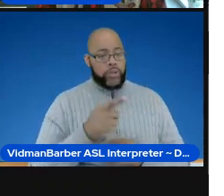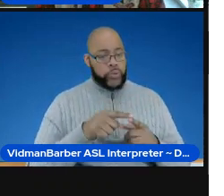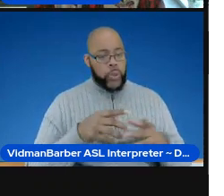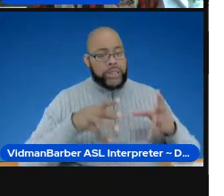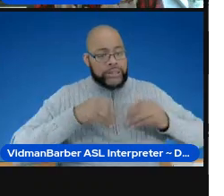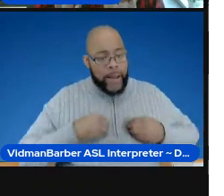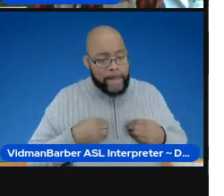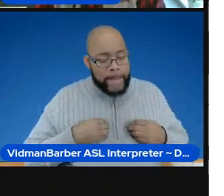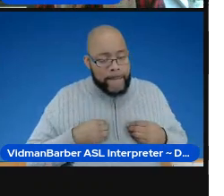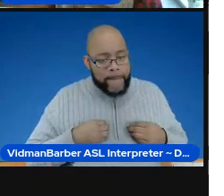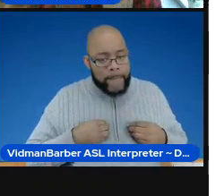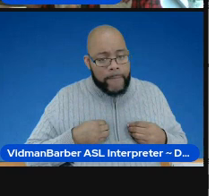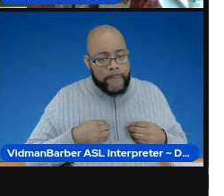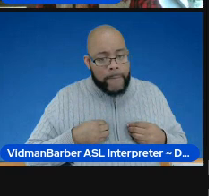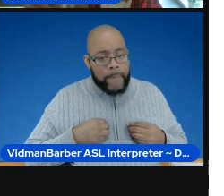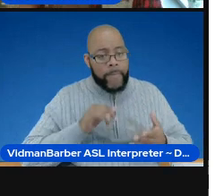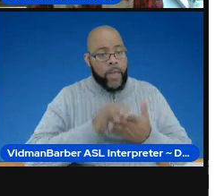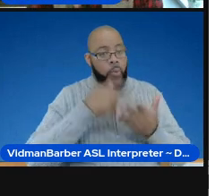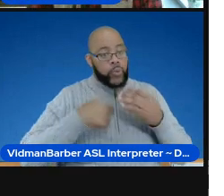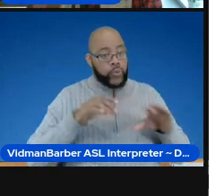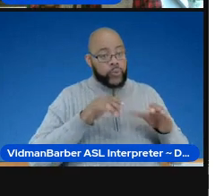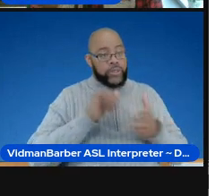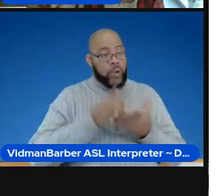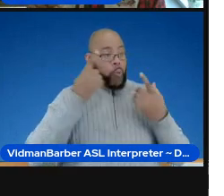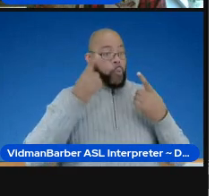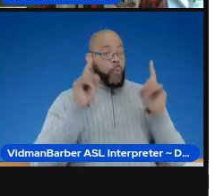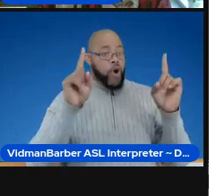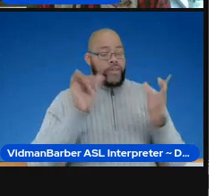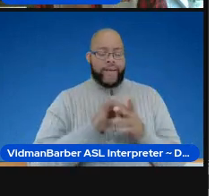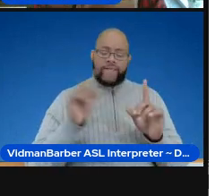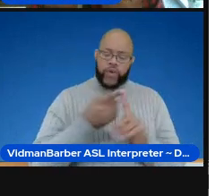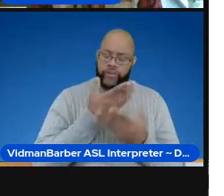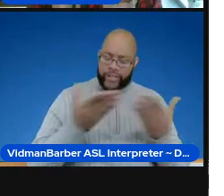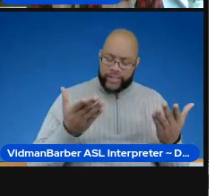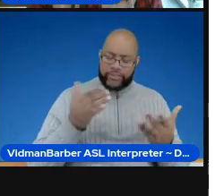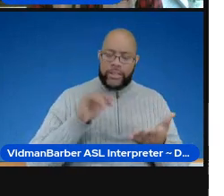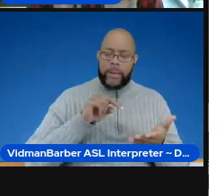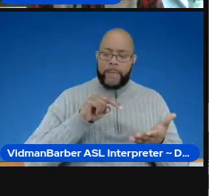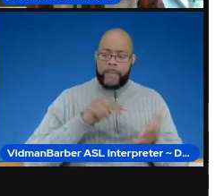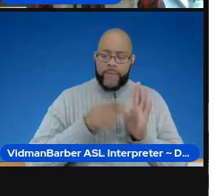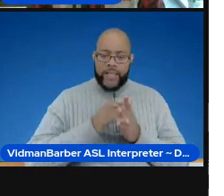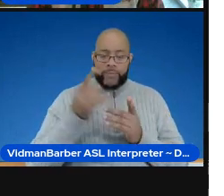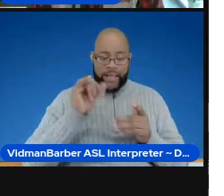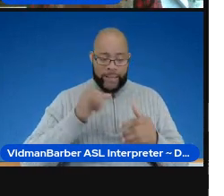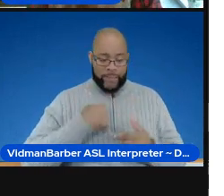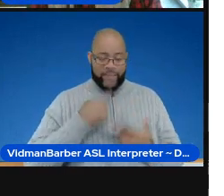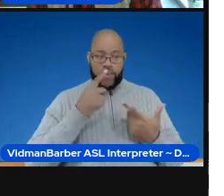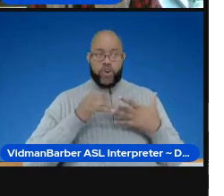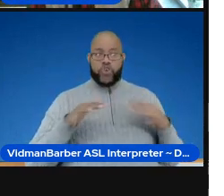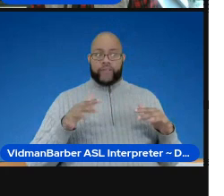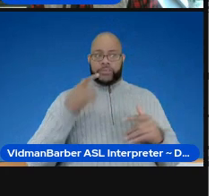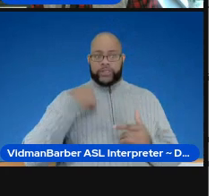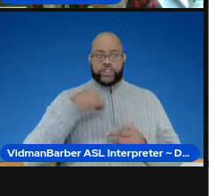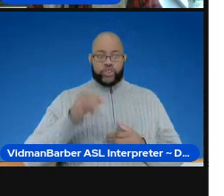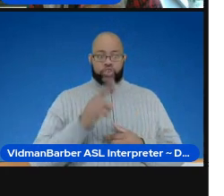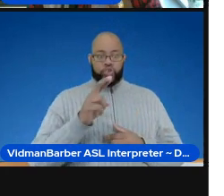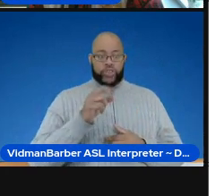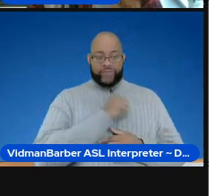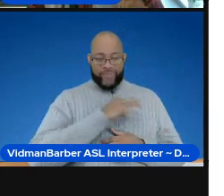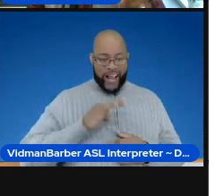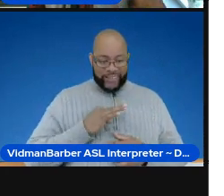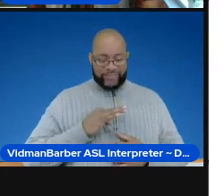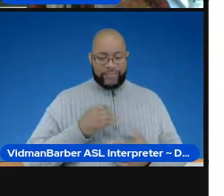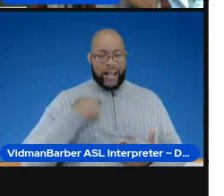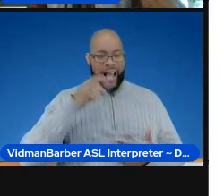accept that what we were doing was going to work. That was the first thing, which makes someone like me very nervous, because as a junior faculty, I